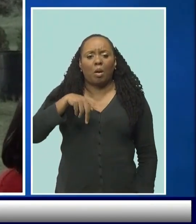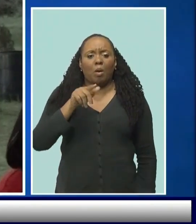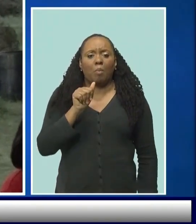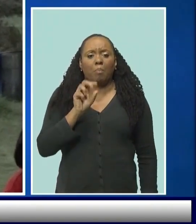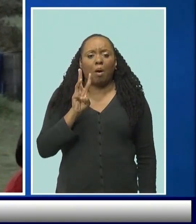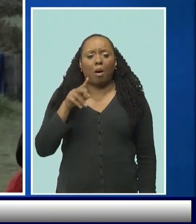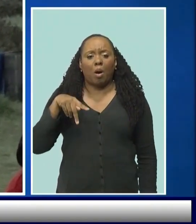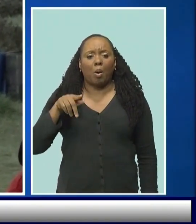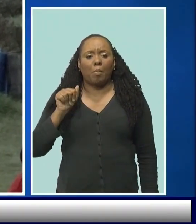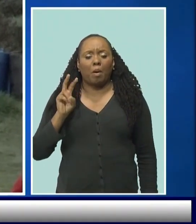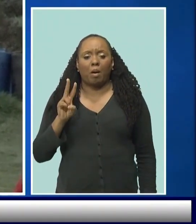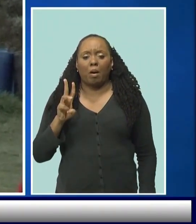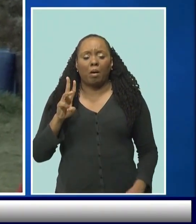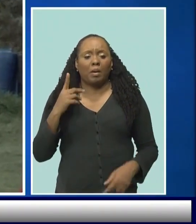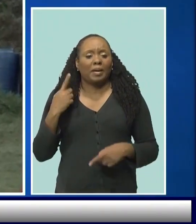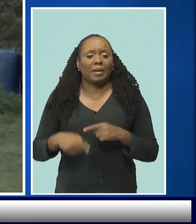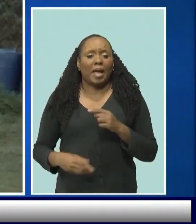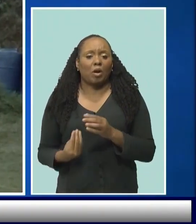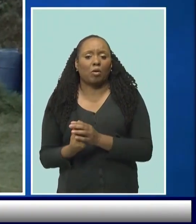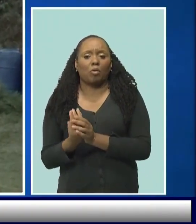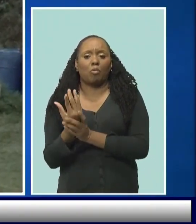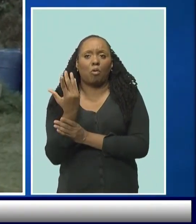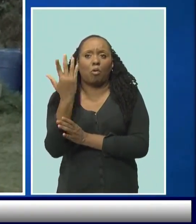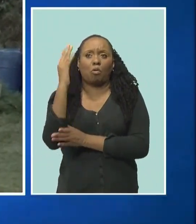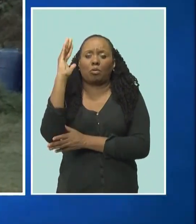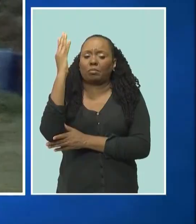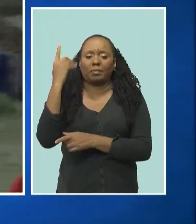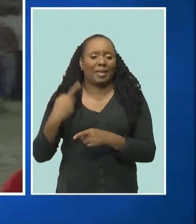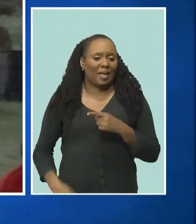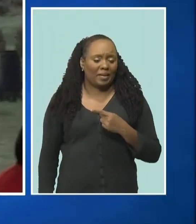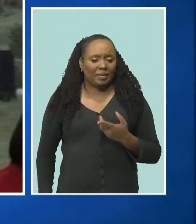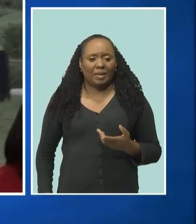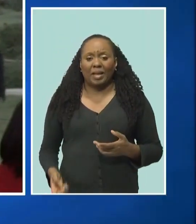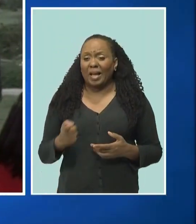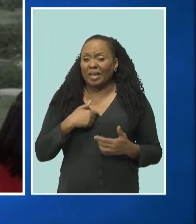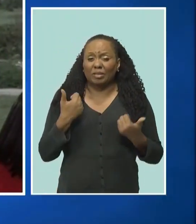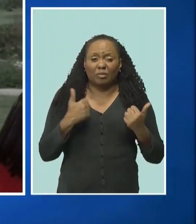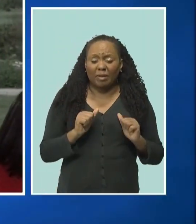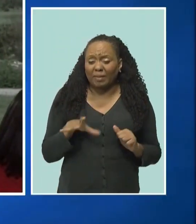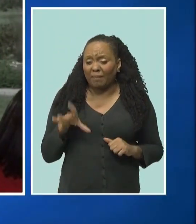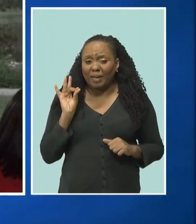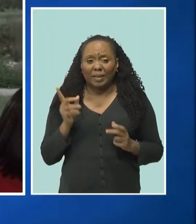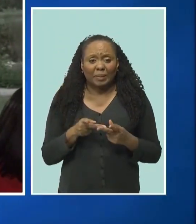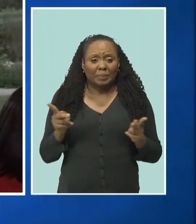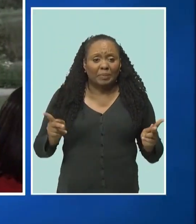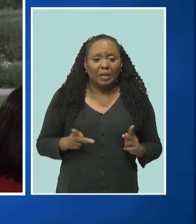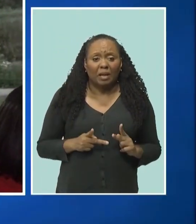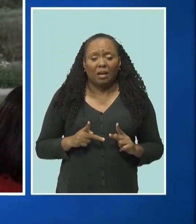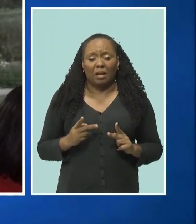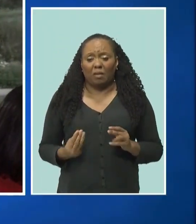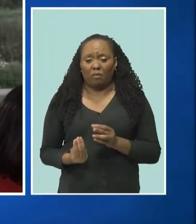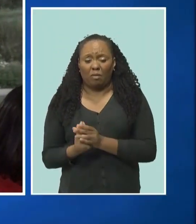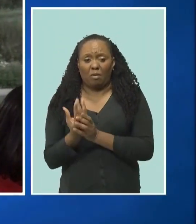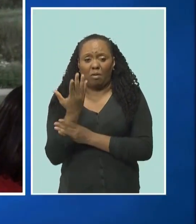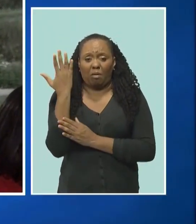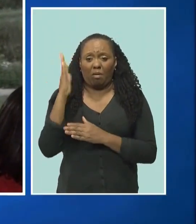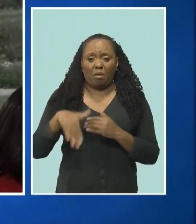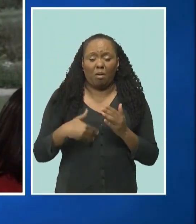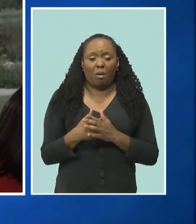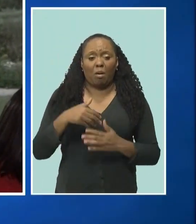out the pawpaw trees. I've been fighting for us to find a space to be able to grow all the pawpaw we want. We used to